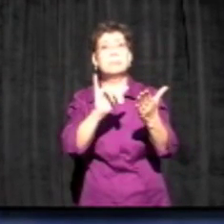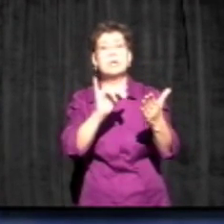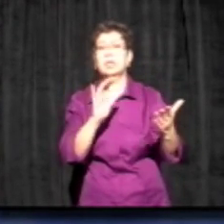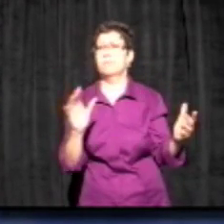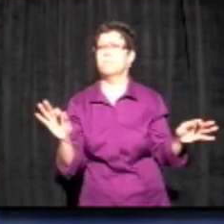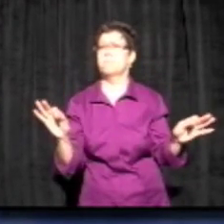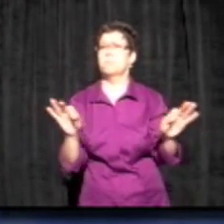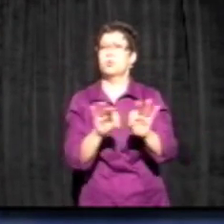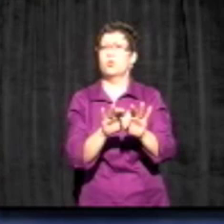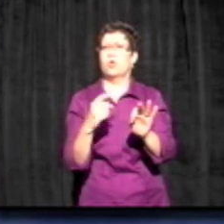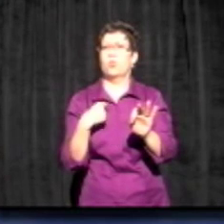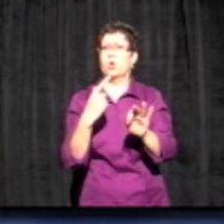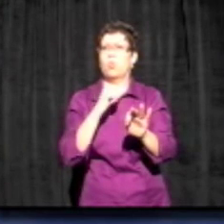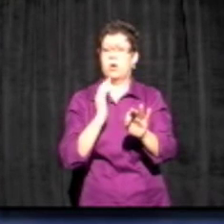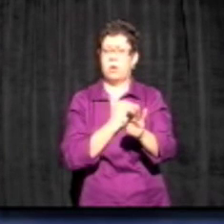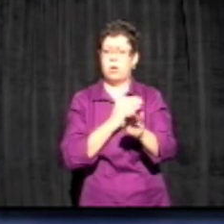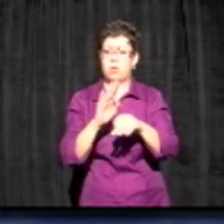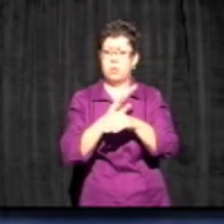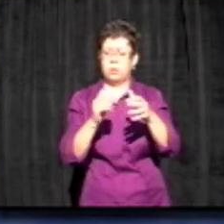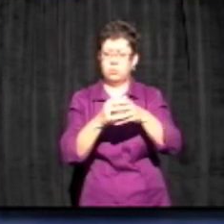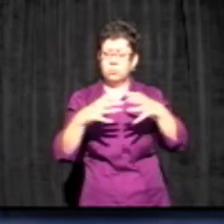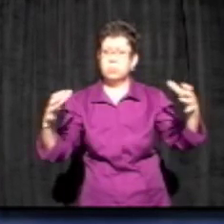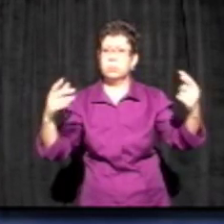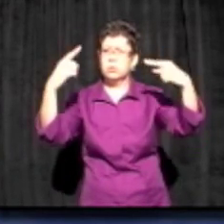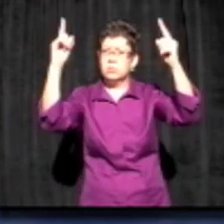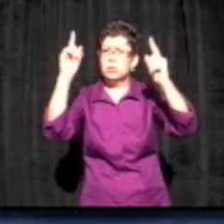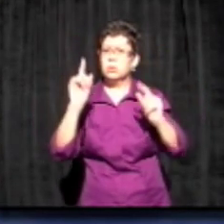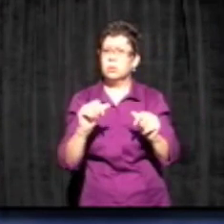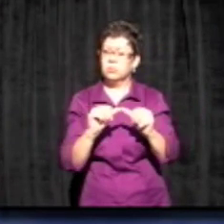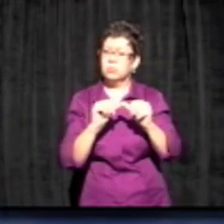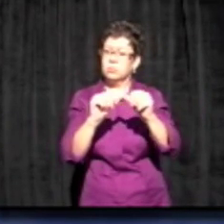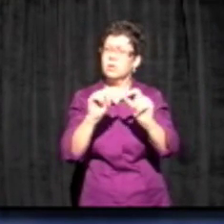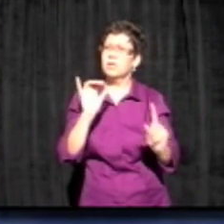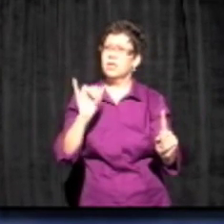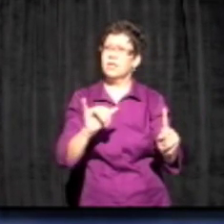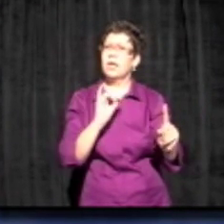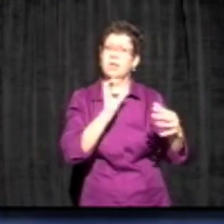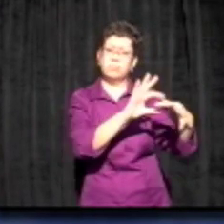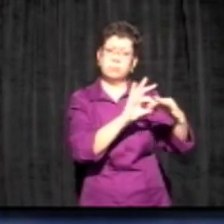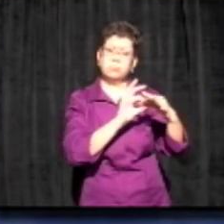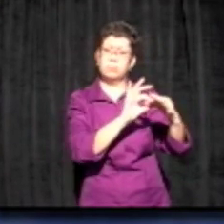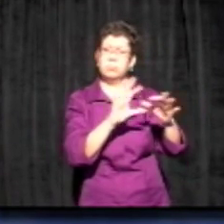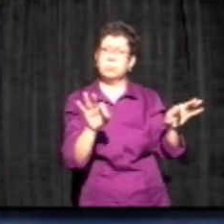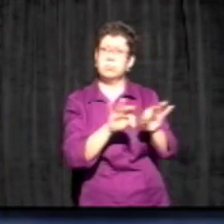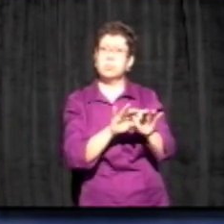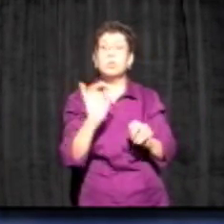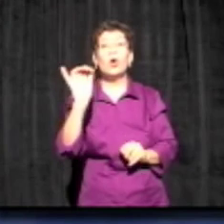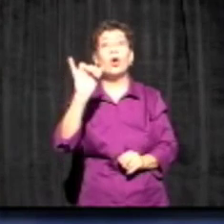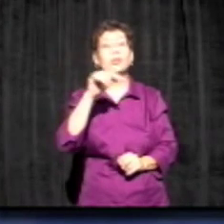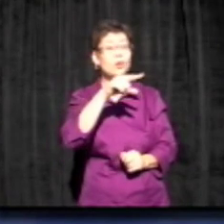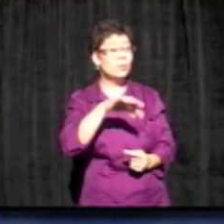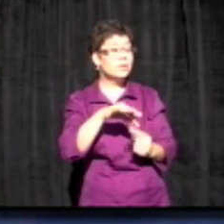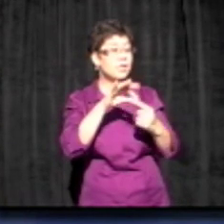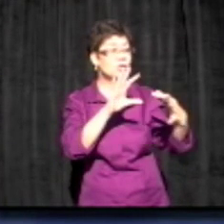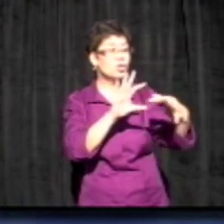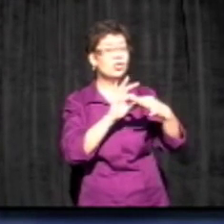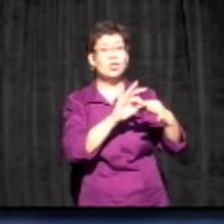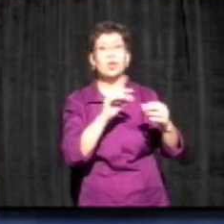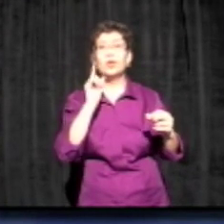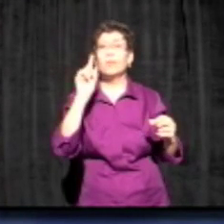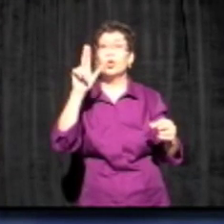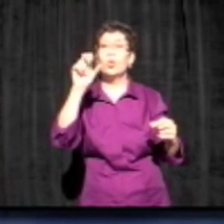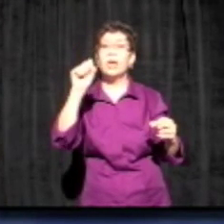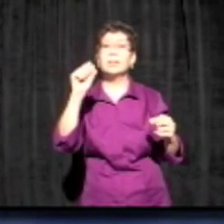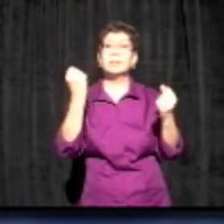long-term growth and success. And we also believe that these unique collaborations are also essential for the U.S. auto